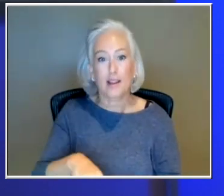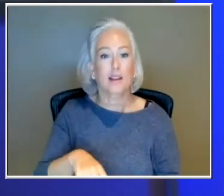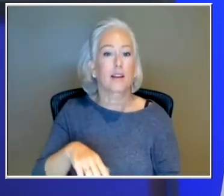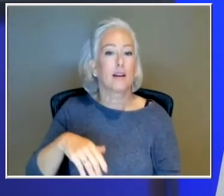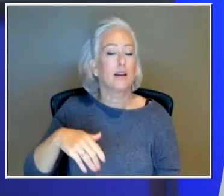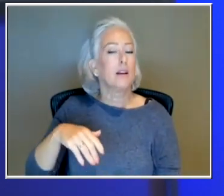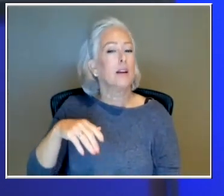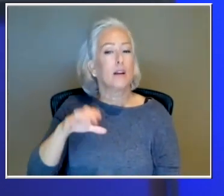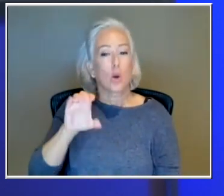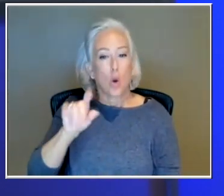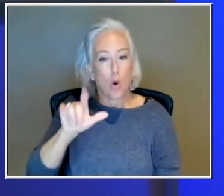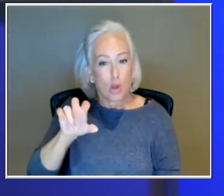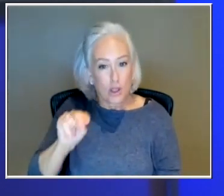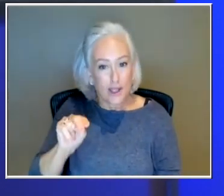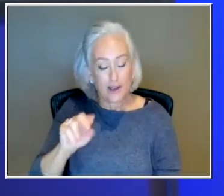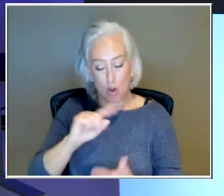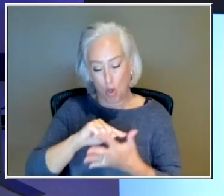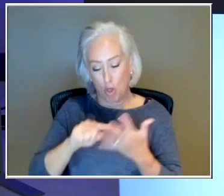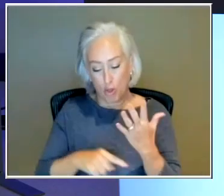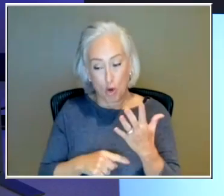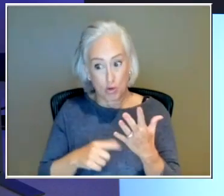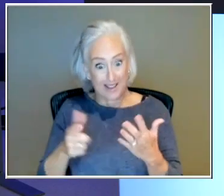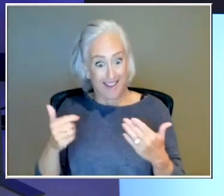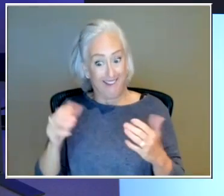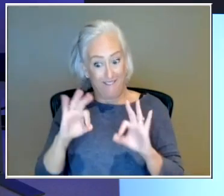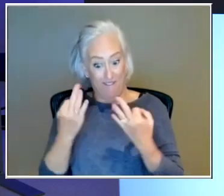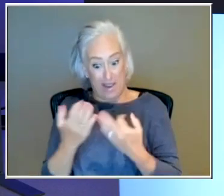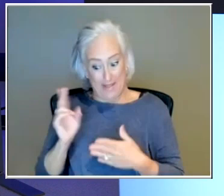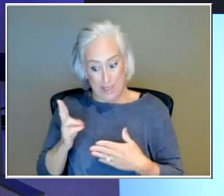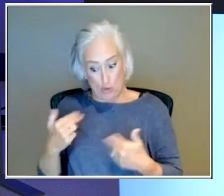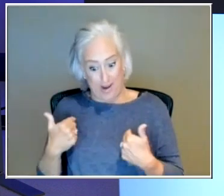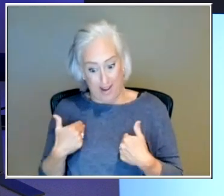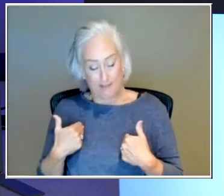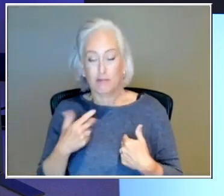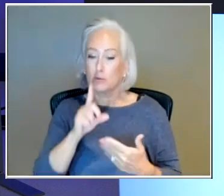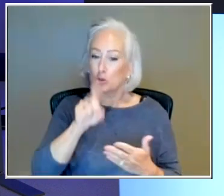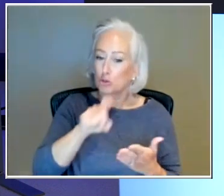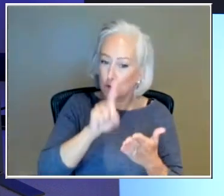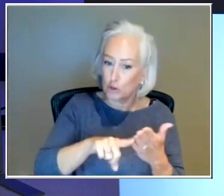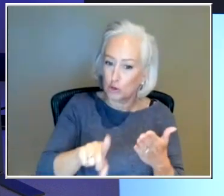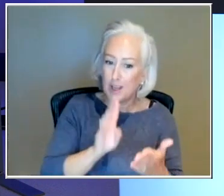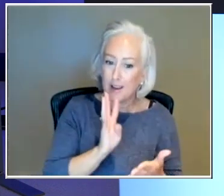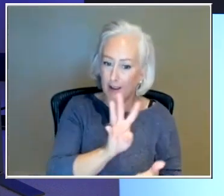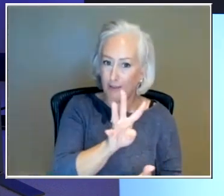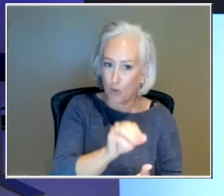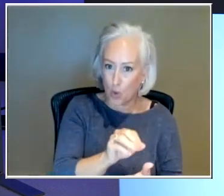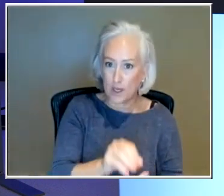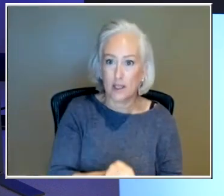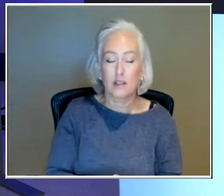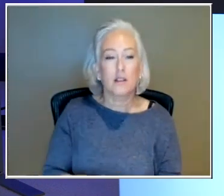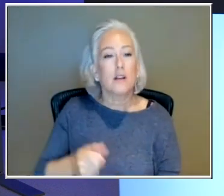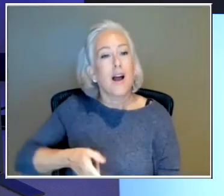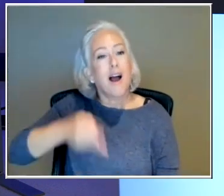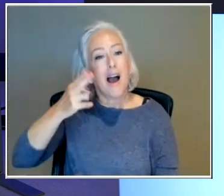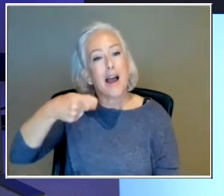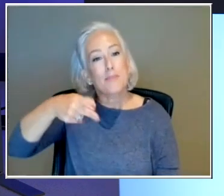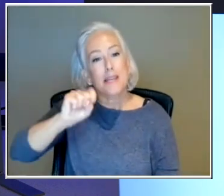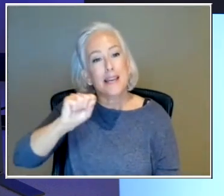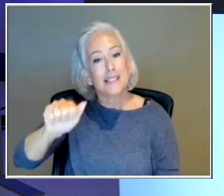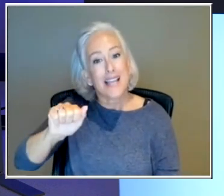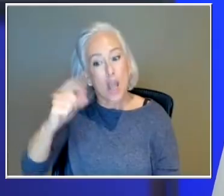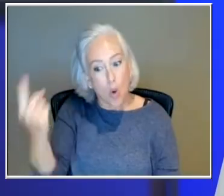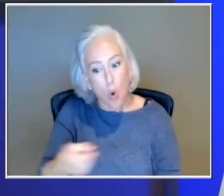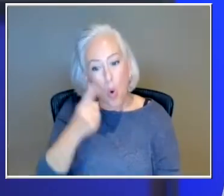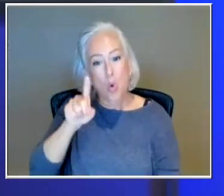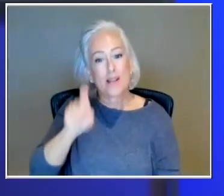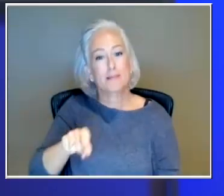cancer, sorry, let me not forget that. Sure. So does a high PSA always mean cancer? No, in fact, so again, going back to